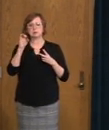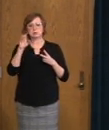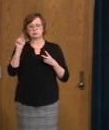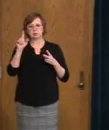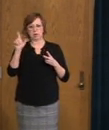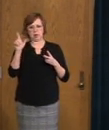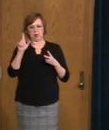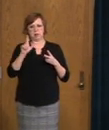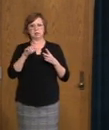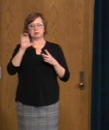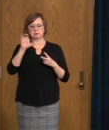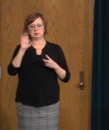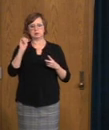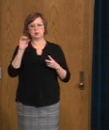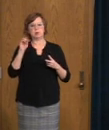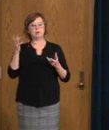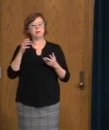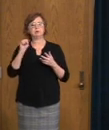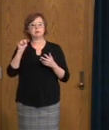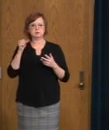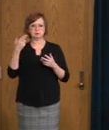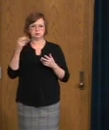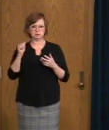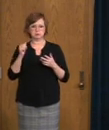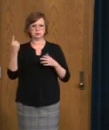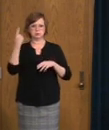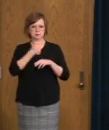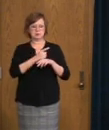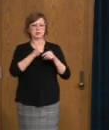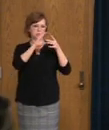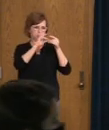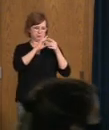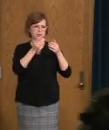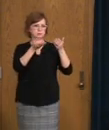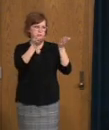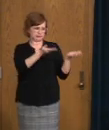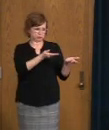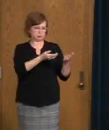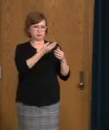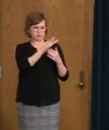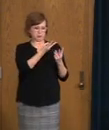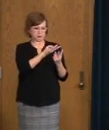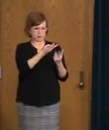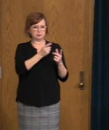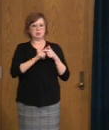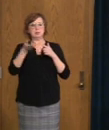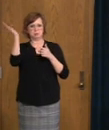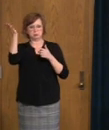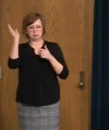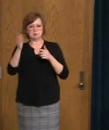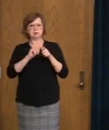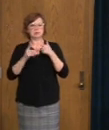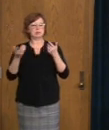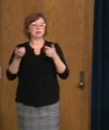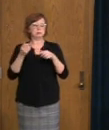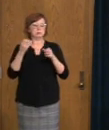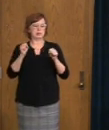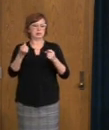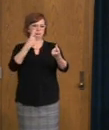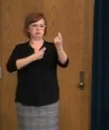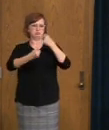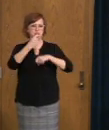Livingstone. Today's event will include some opening remarks, then a presentation, and we'll also leave some time for questions.